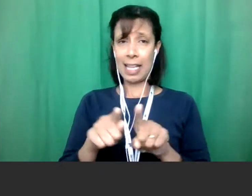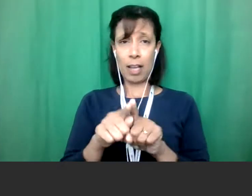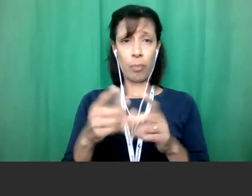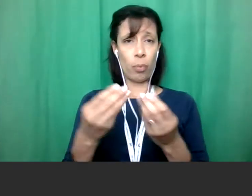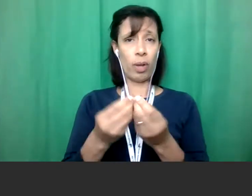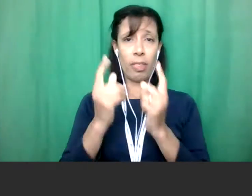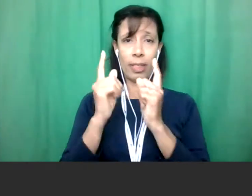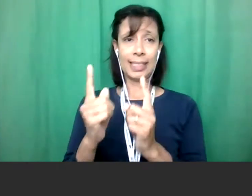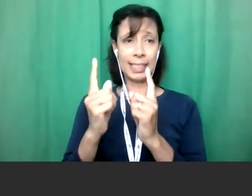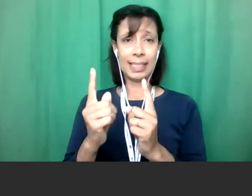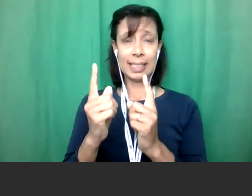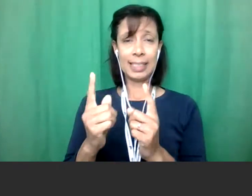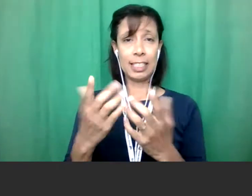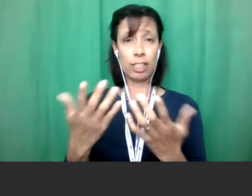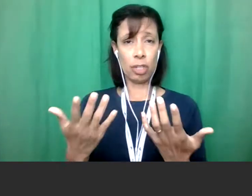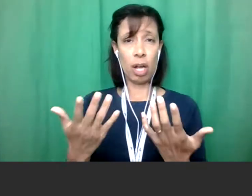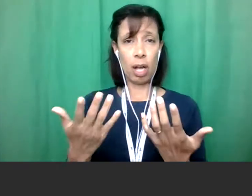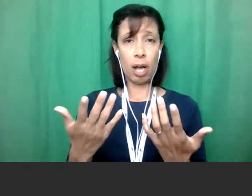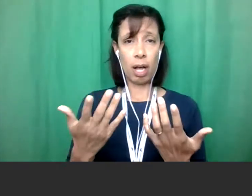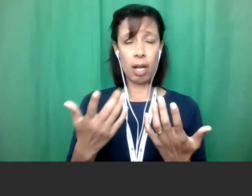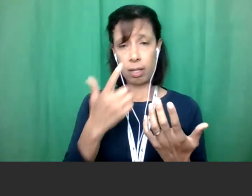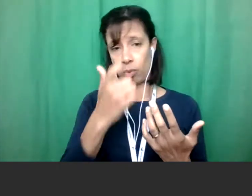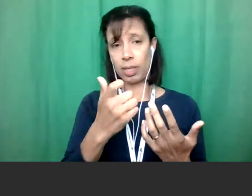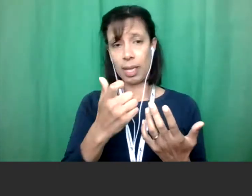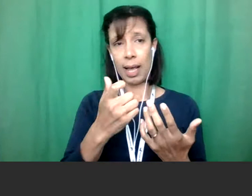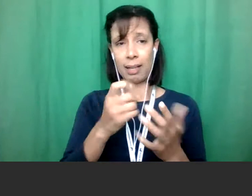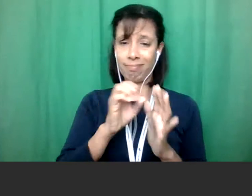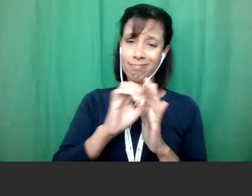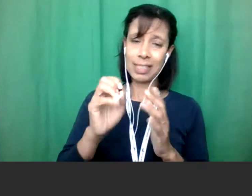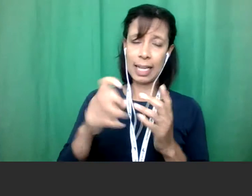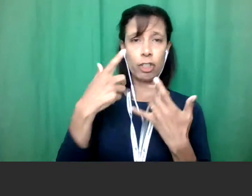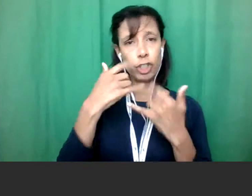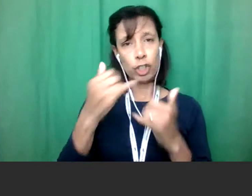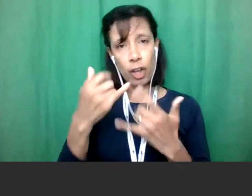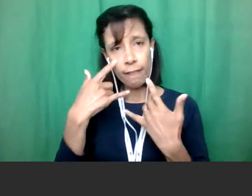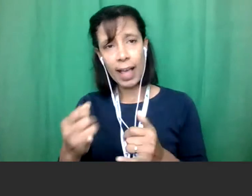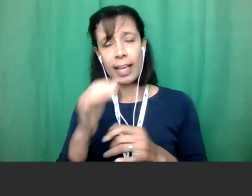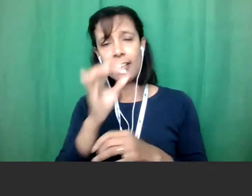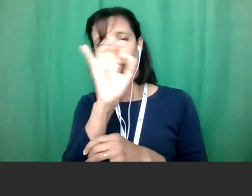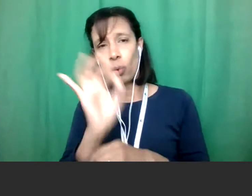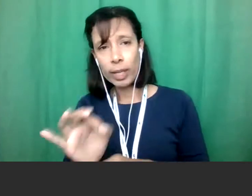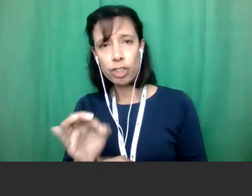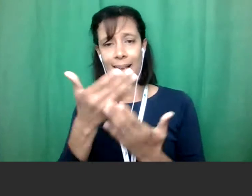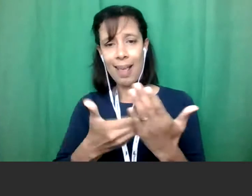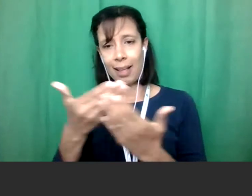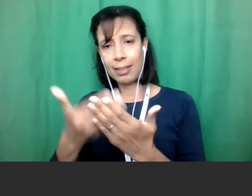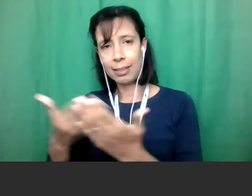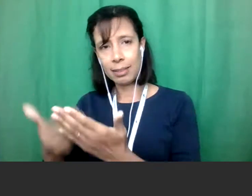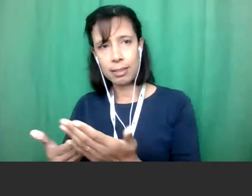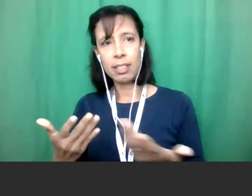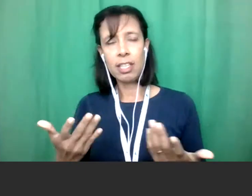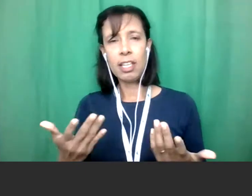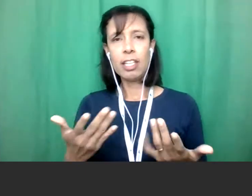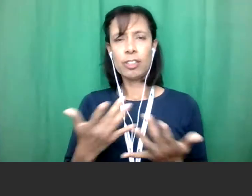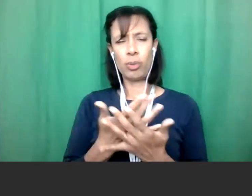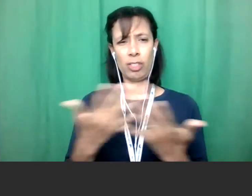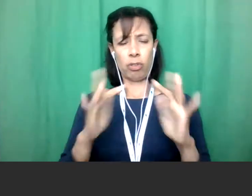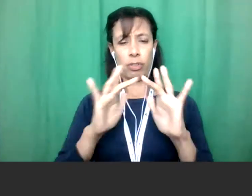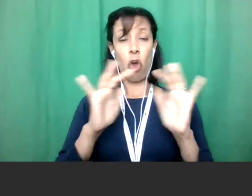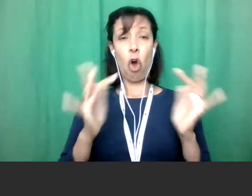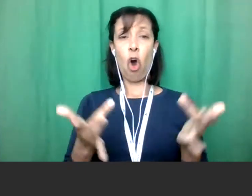surveys, either closed or open-ended surveys. So there are lots of ways of using online